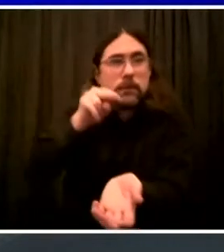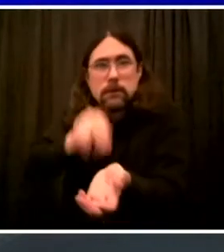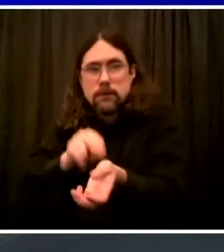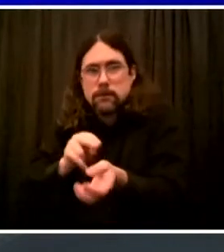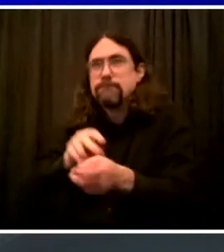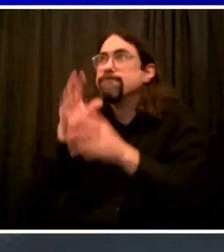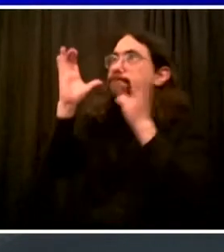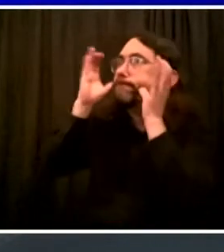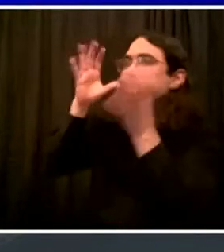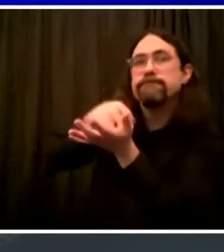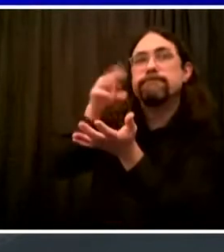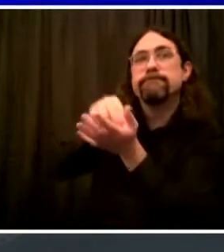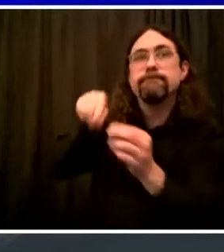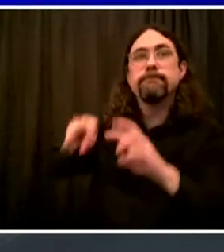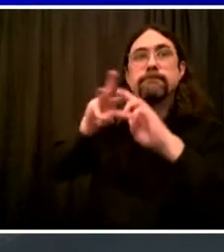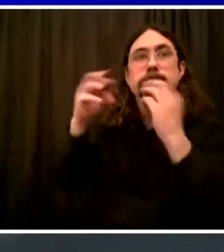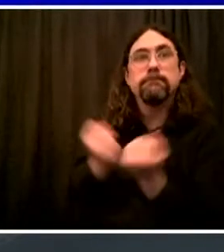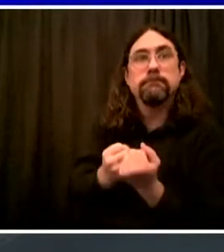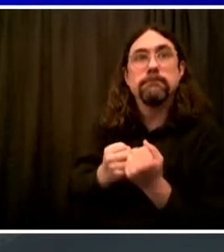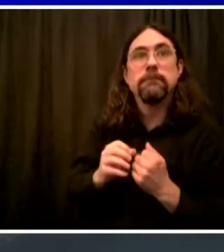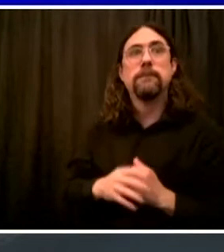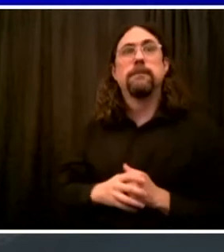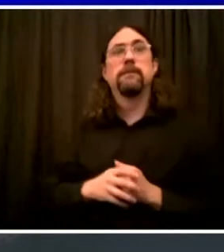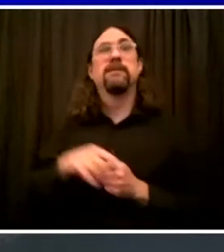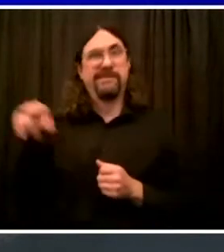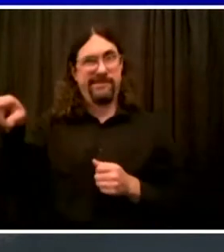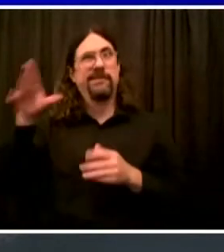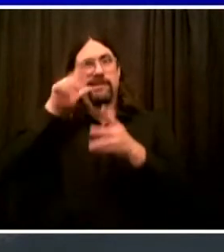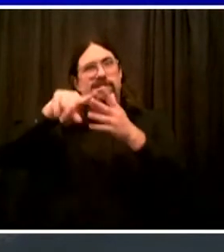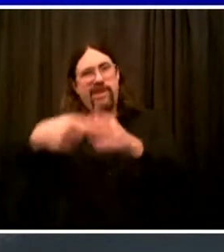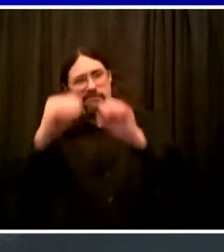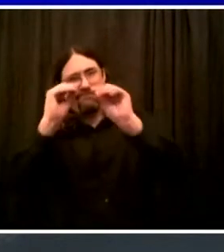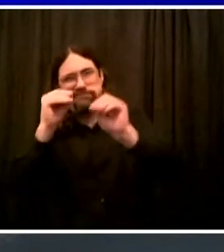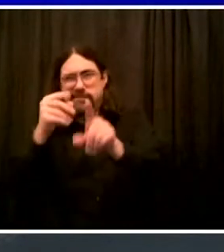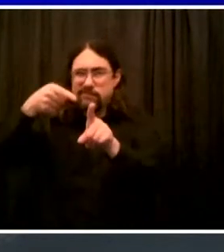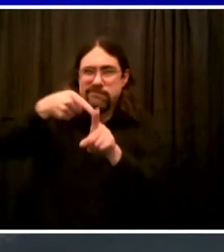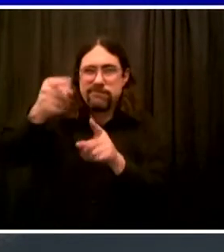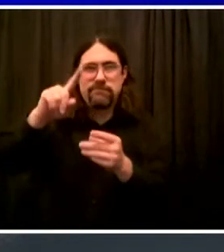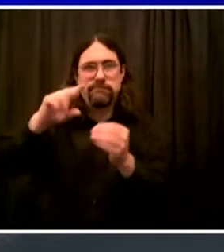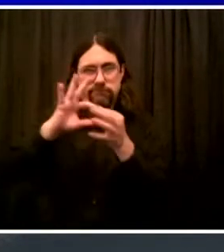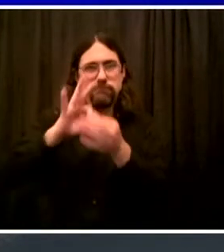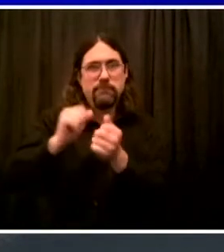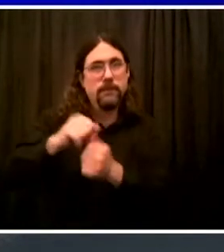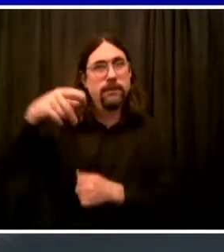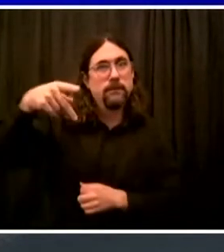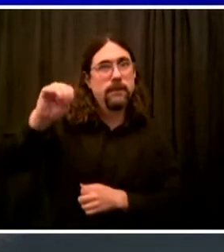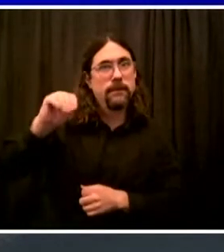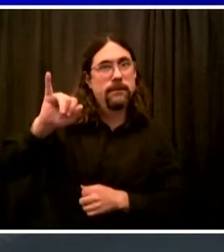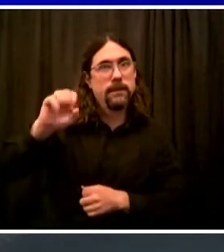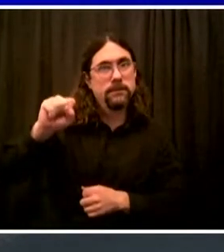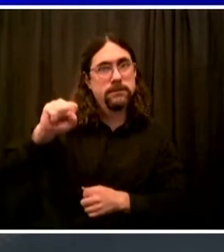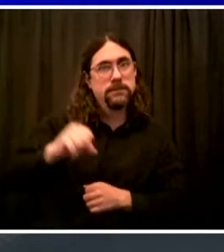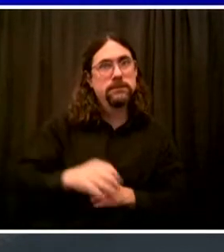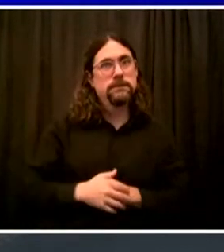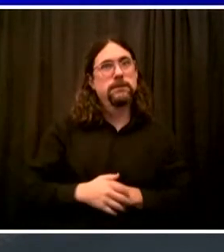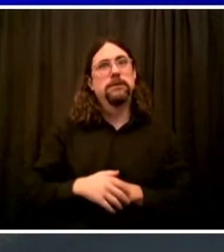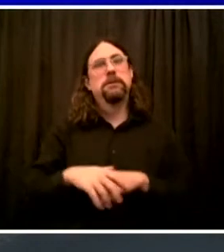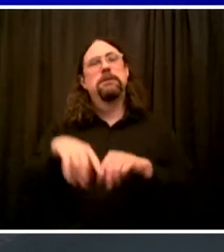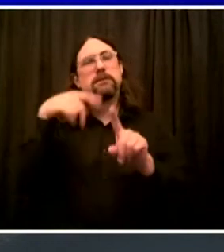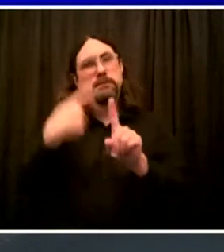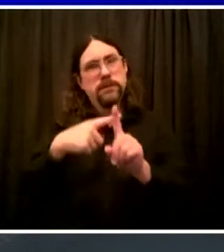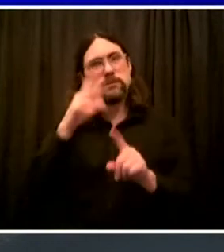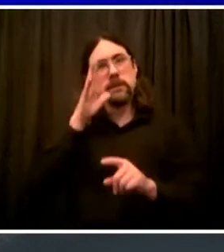with all 23 pediatric ICUs across New York City, making sure that the doctors and nurses,